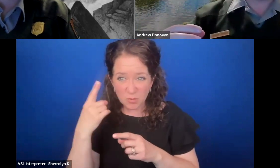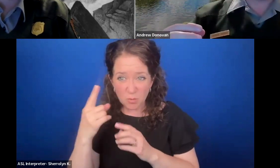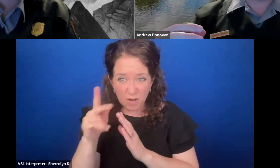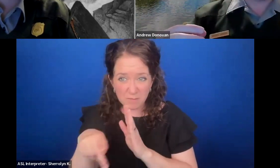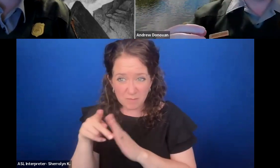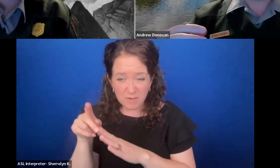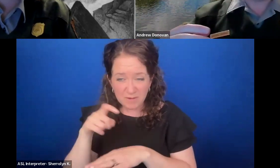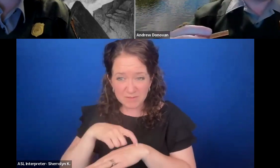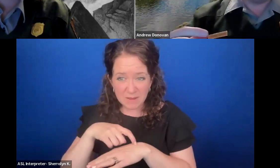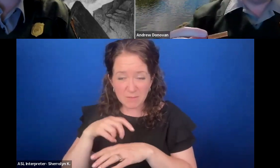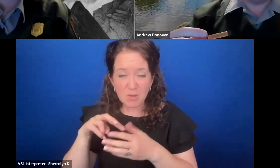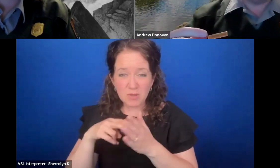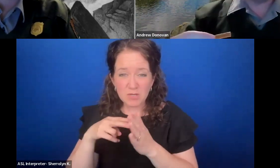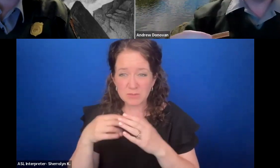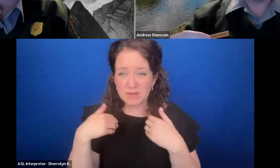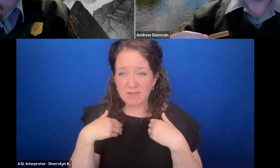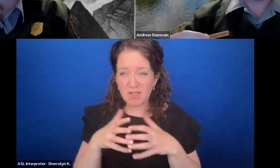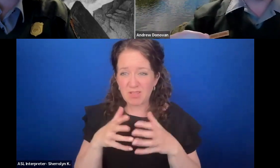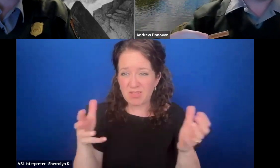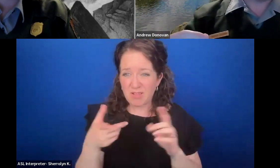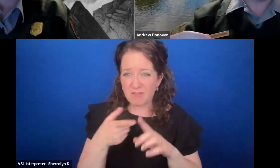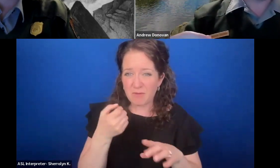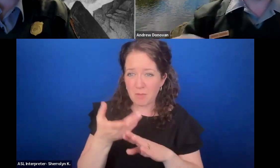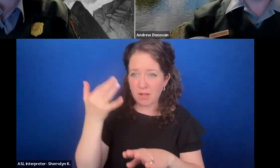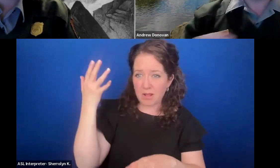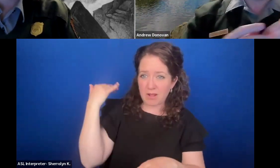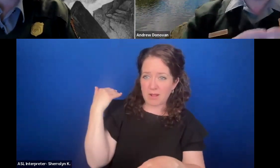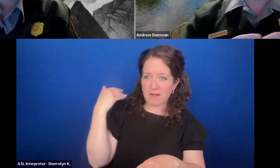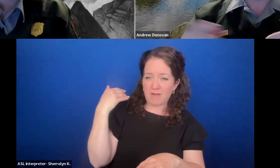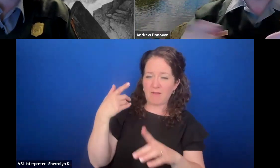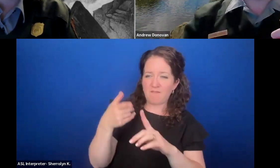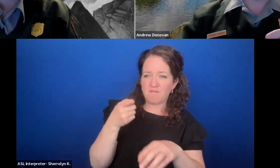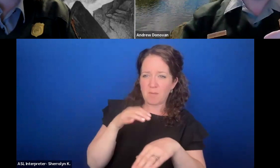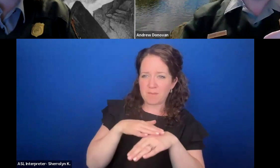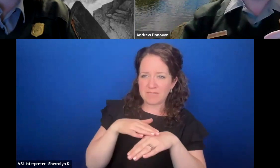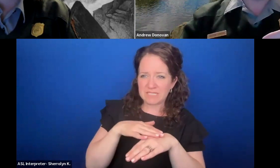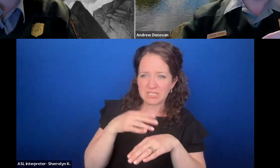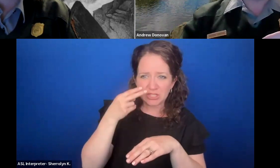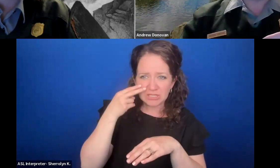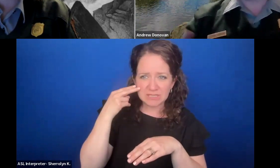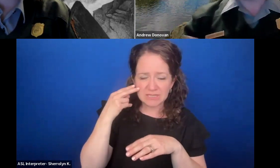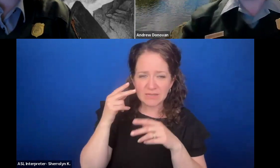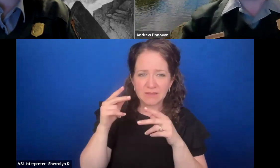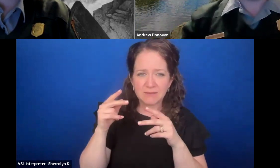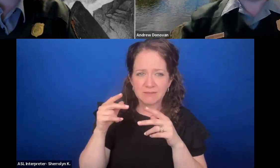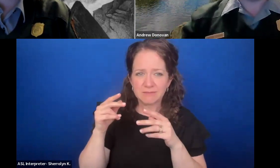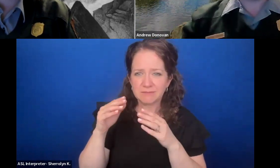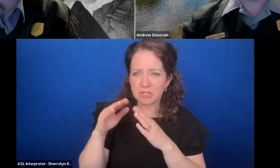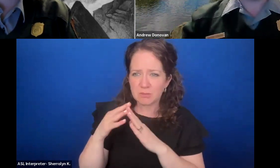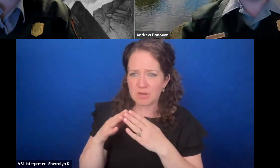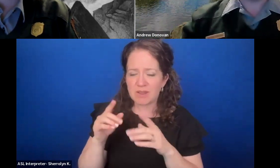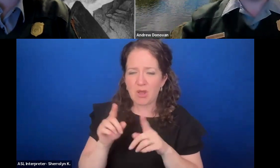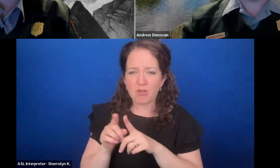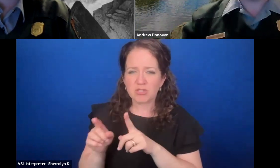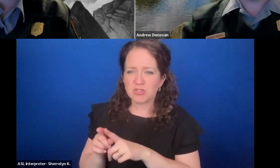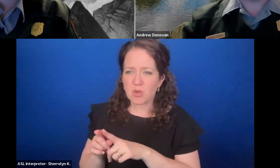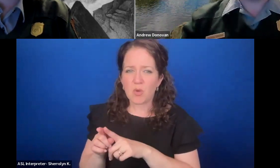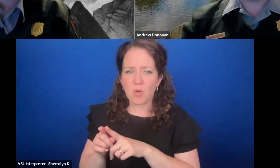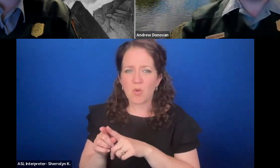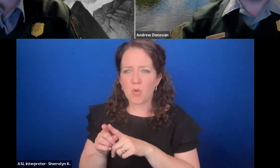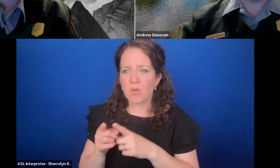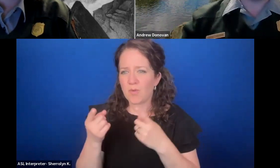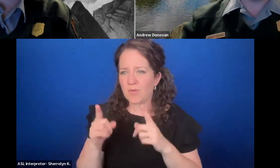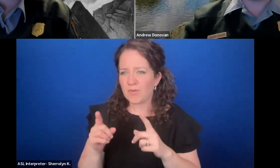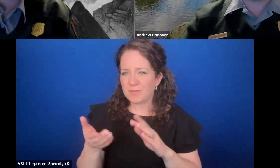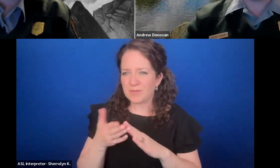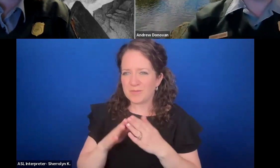of artifacts from before, from indigenous sort of communities, as well as artifacts from when it just became kind of a neighborhood. You